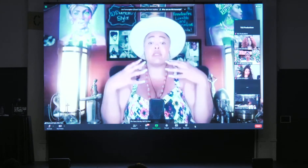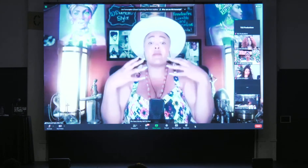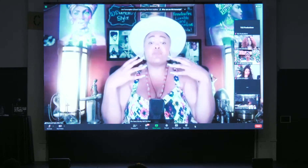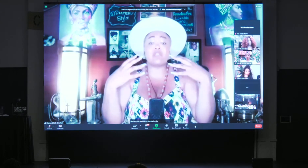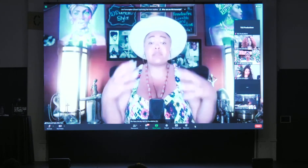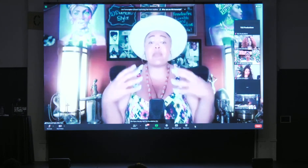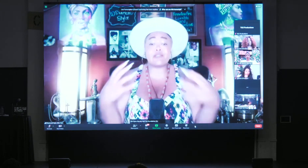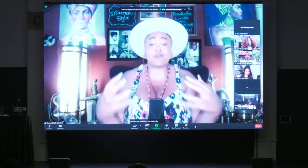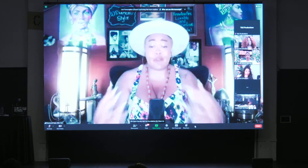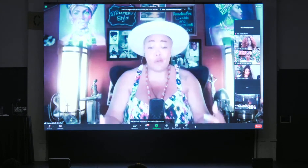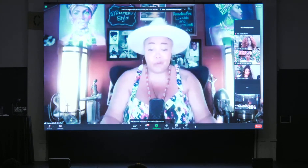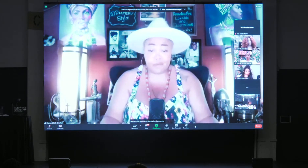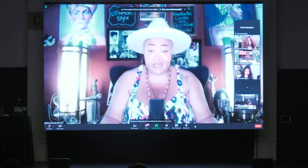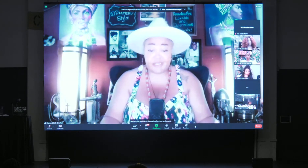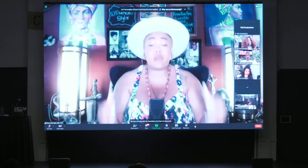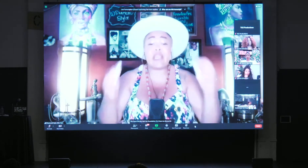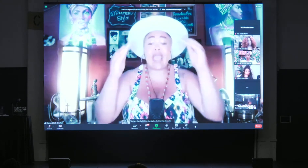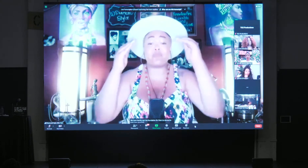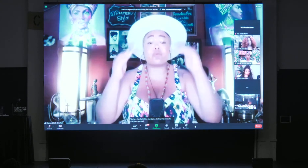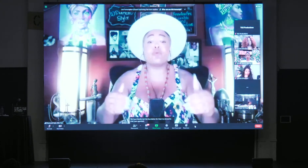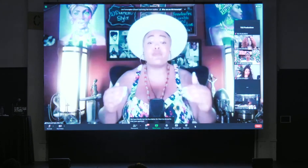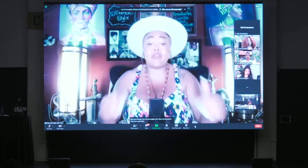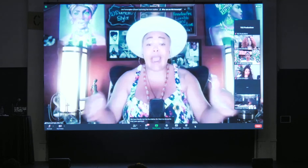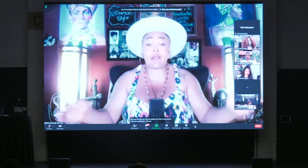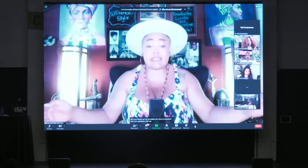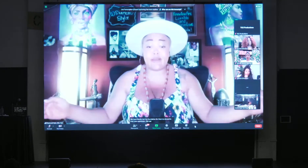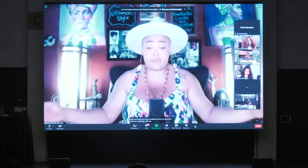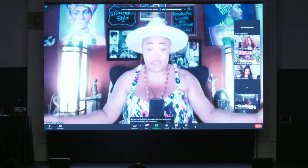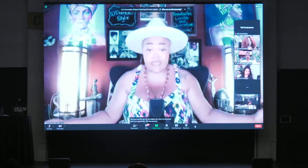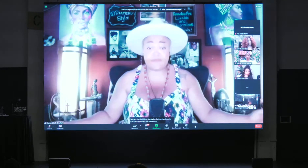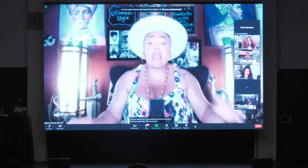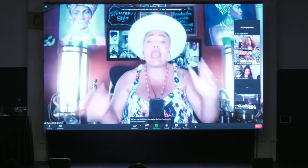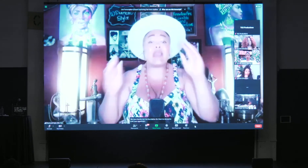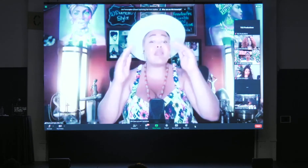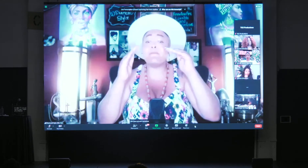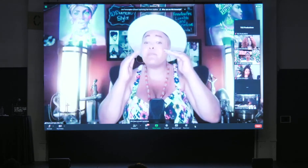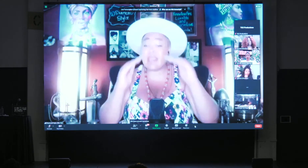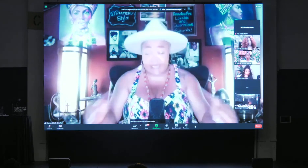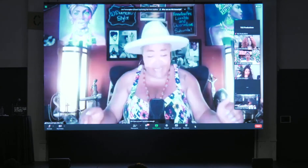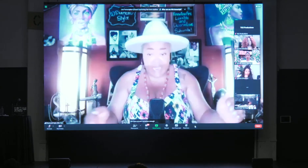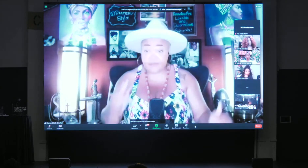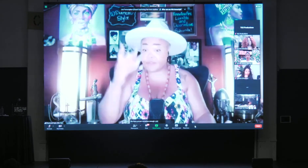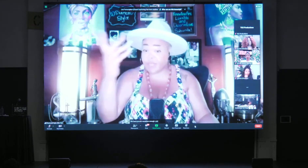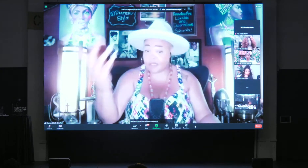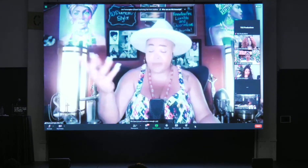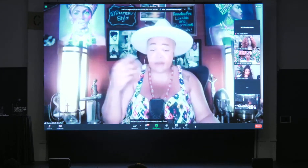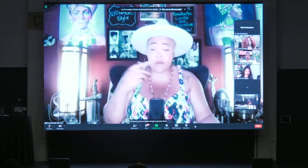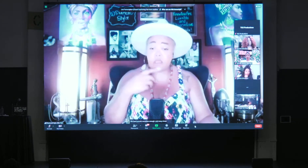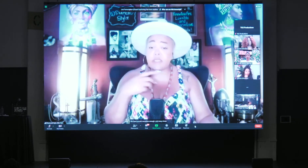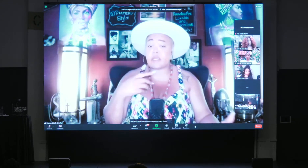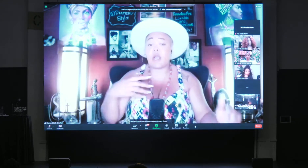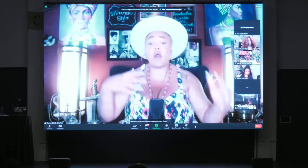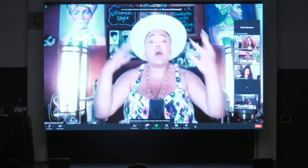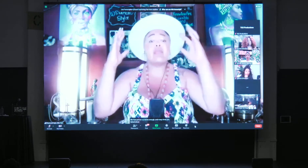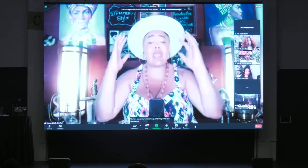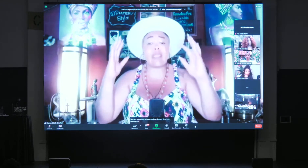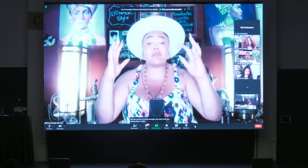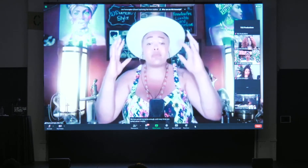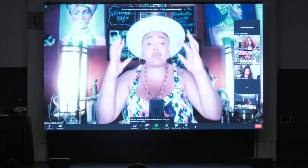to dismantle their own oppression. We have proven ourselves enough. And many times, you talked about it earlier,